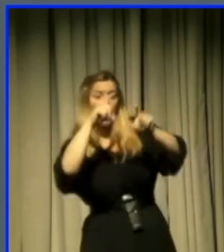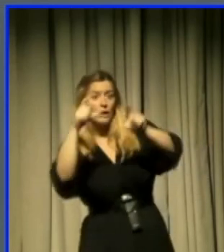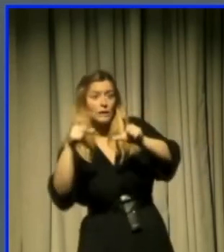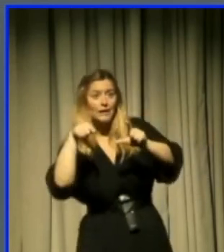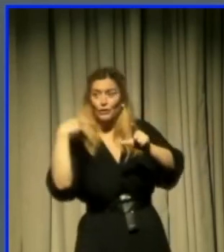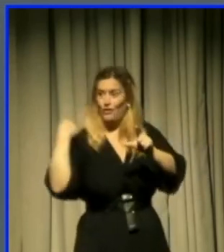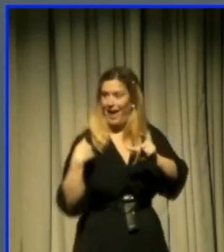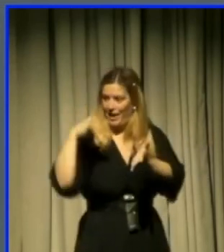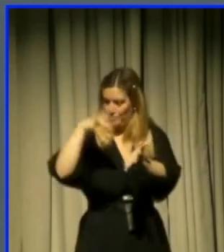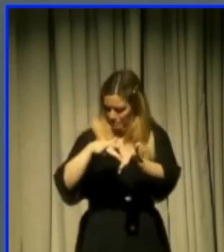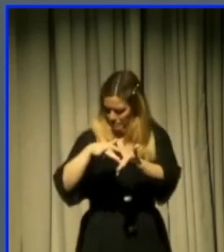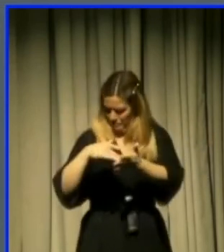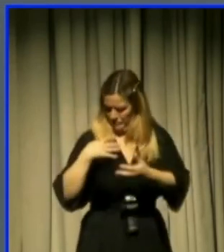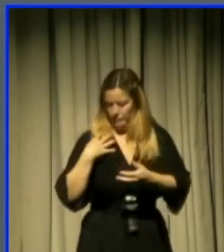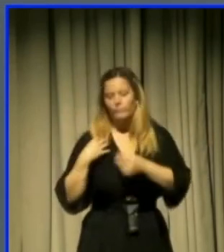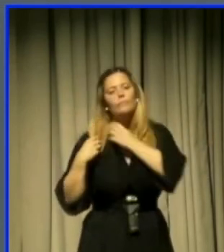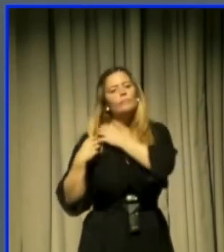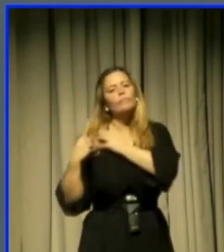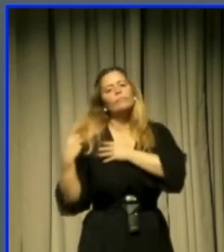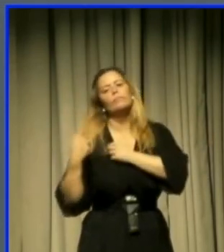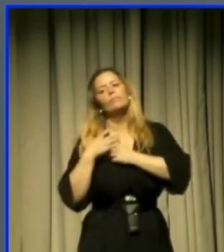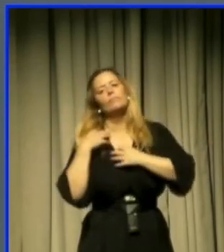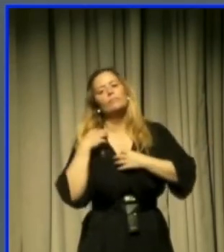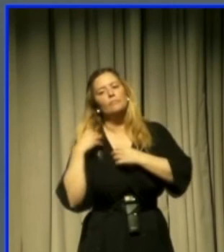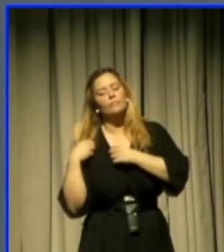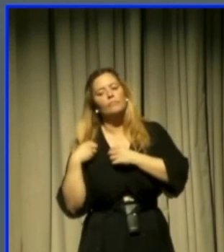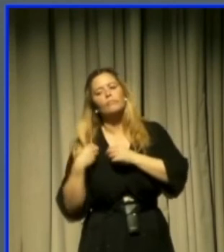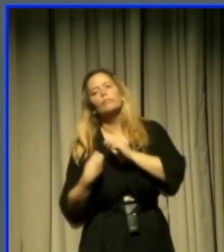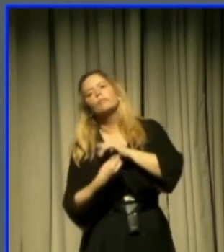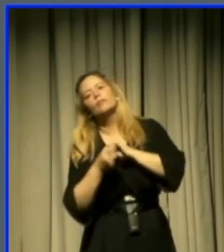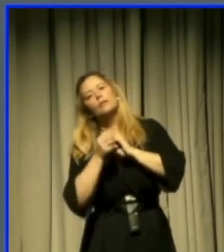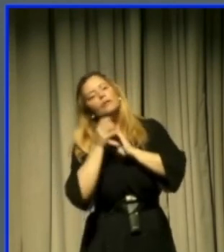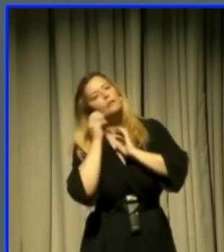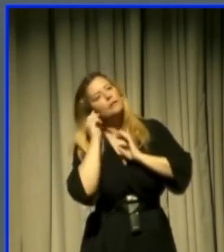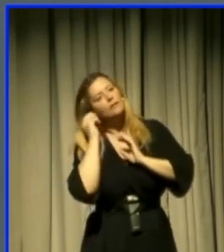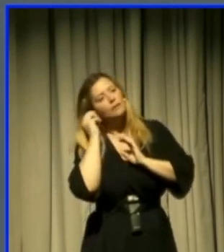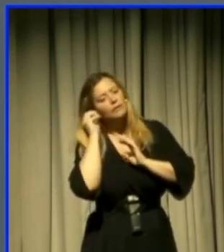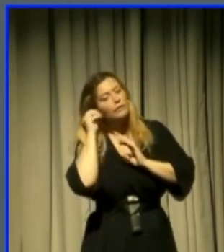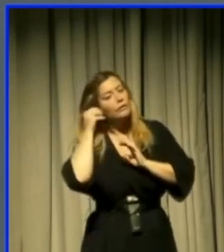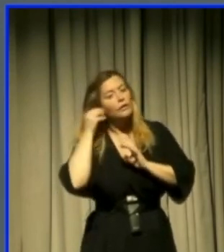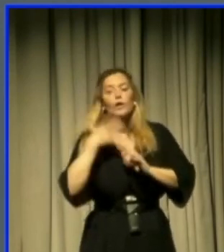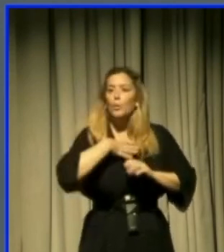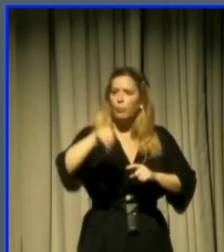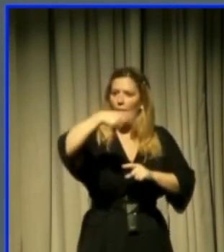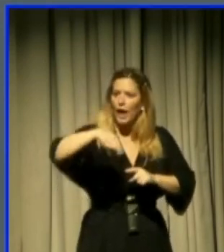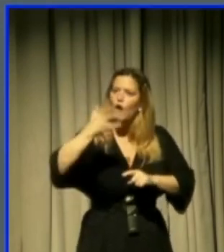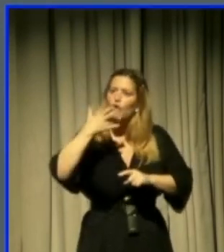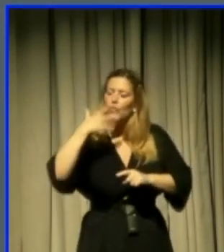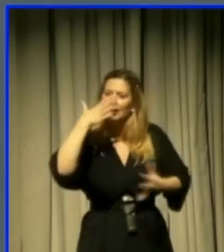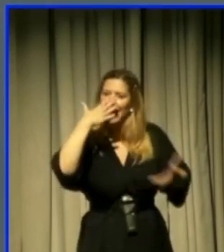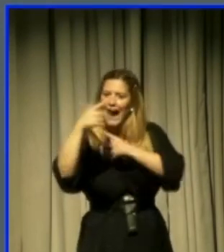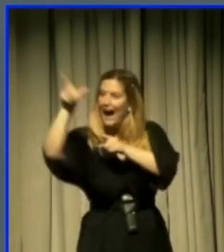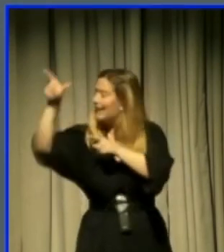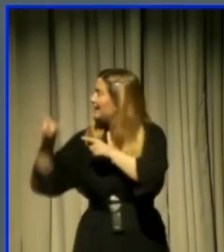You might have heard about an artist called Robbie Barra. He has done a beautiful work with Acne Studios a couple